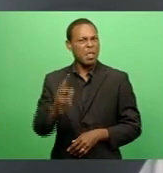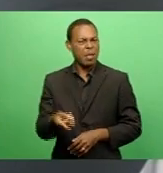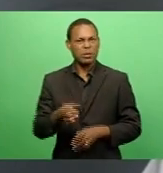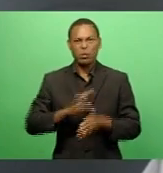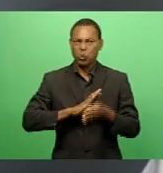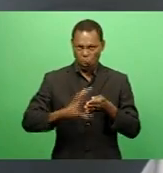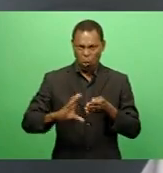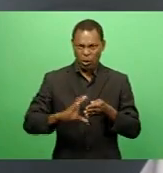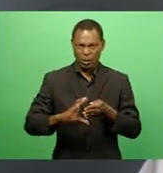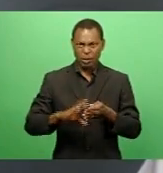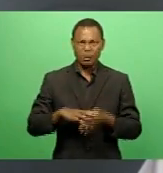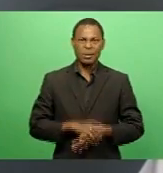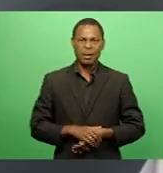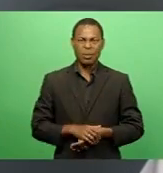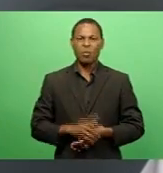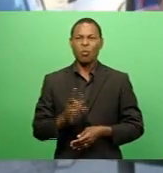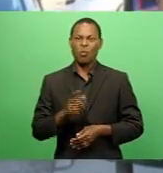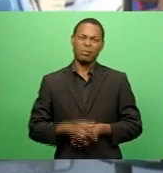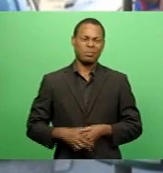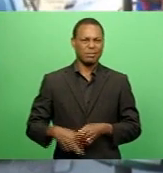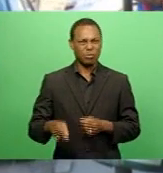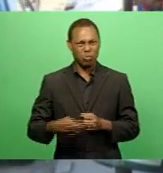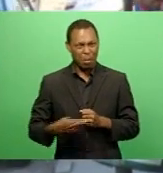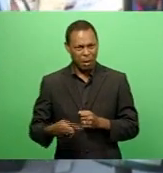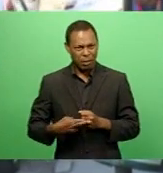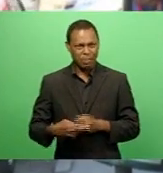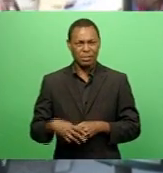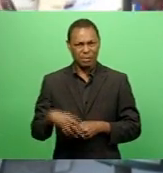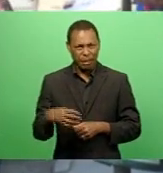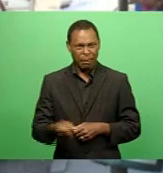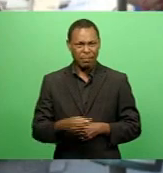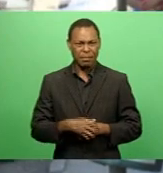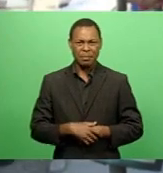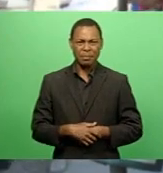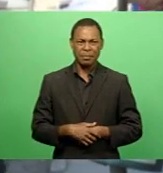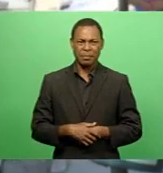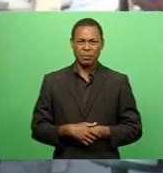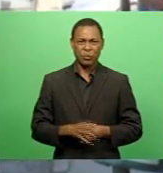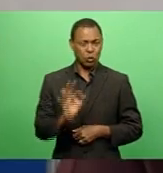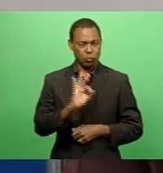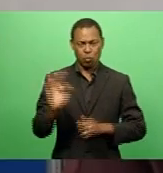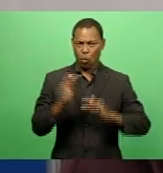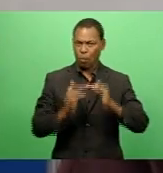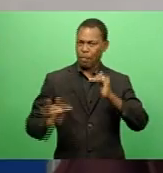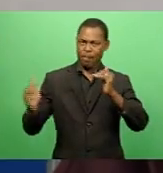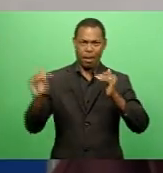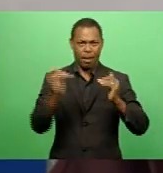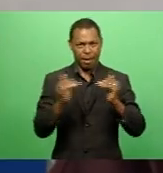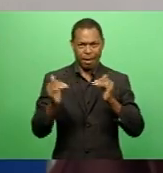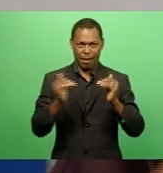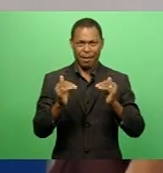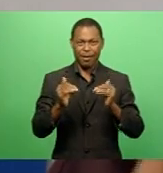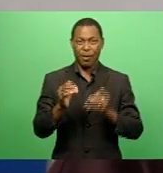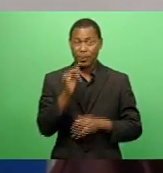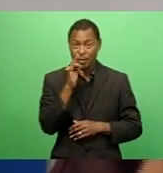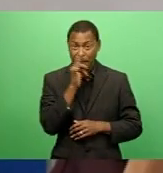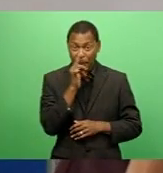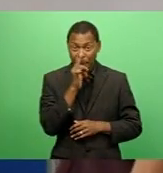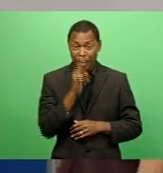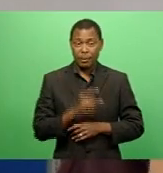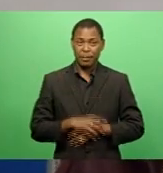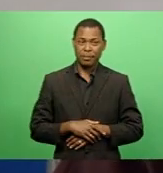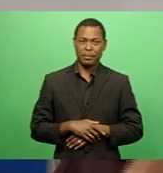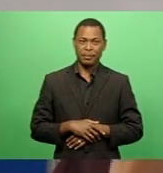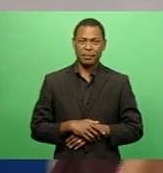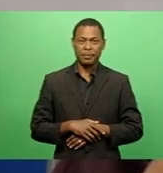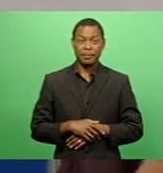of overloading traffic infringement notices on that vehicle. This is not fair on consumers, because if